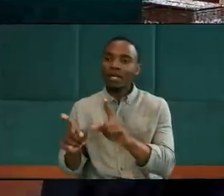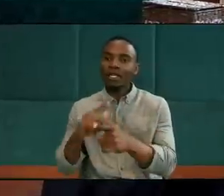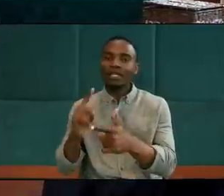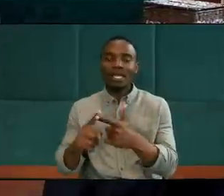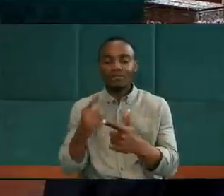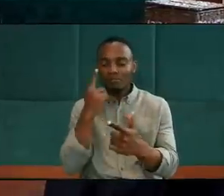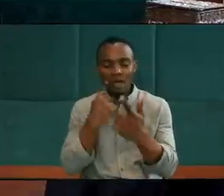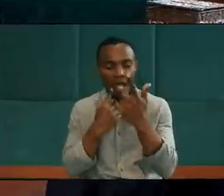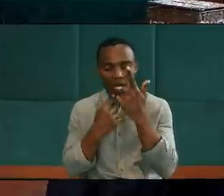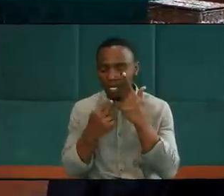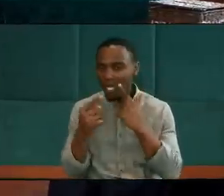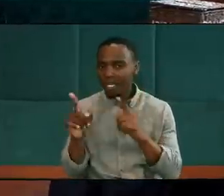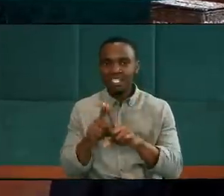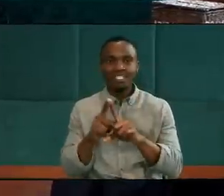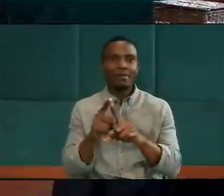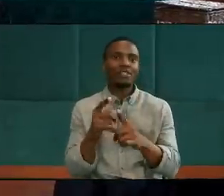child.